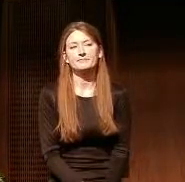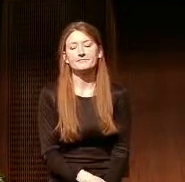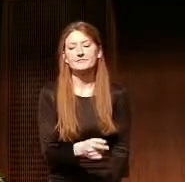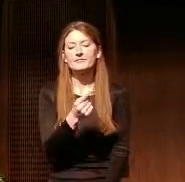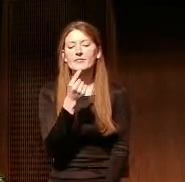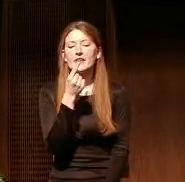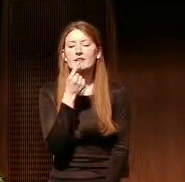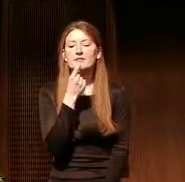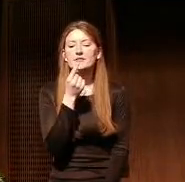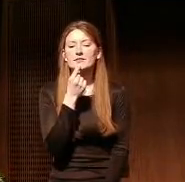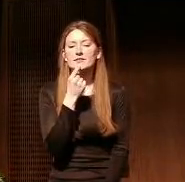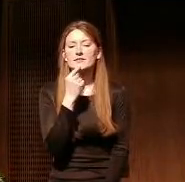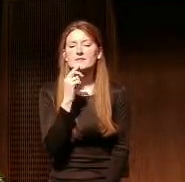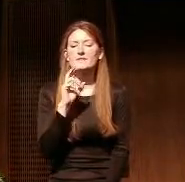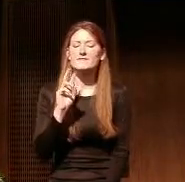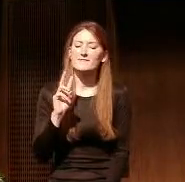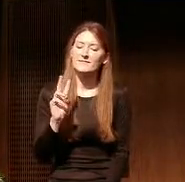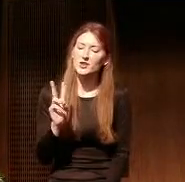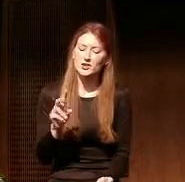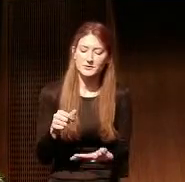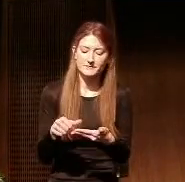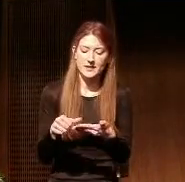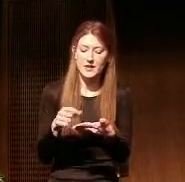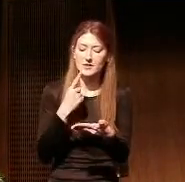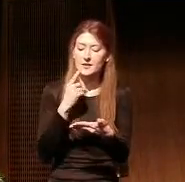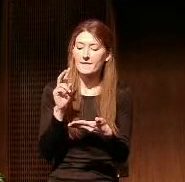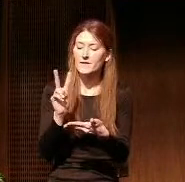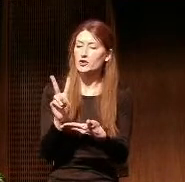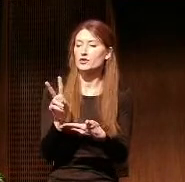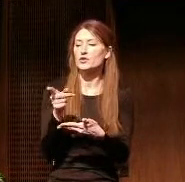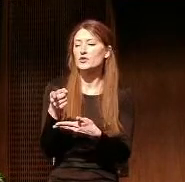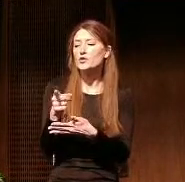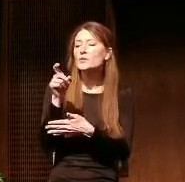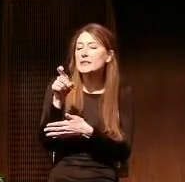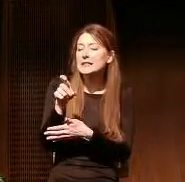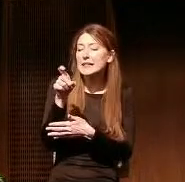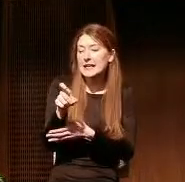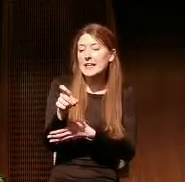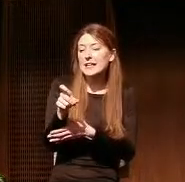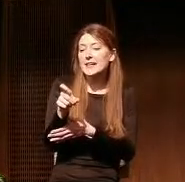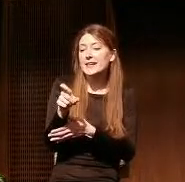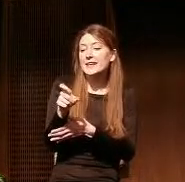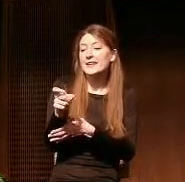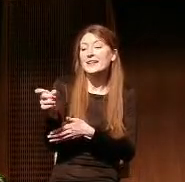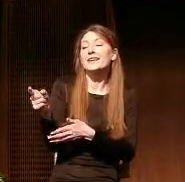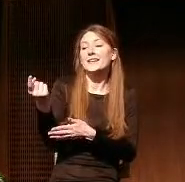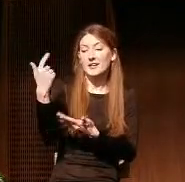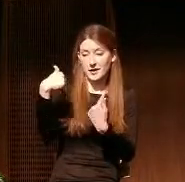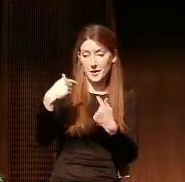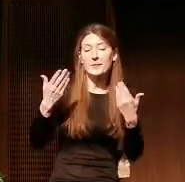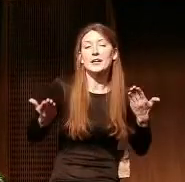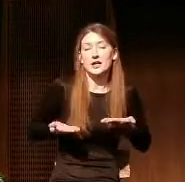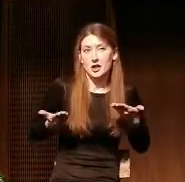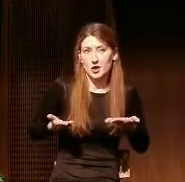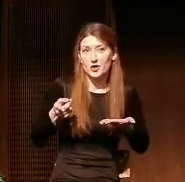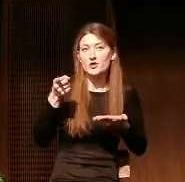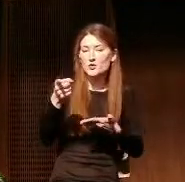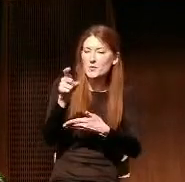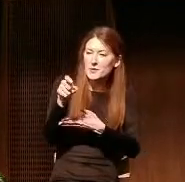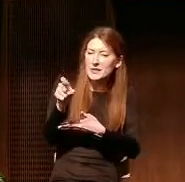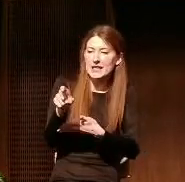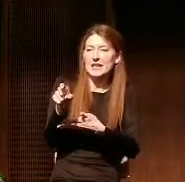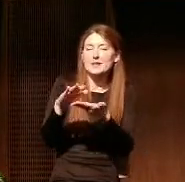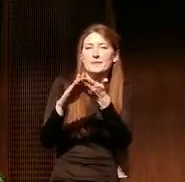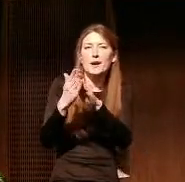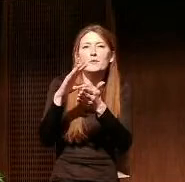And he said, "Virgil, you need to be here. You need to be a student in this school.